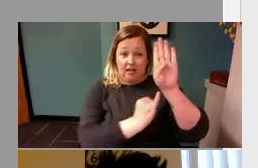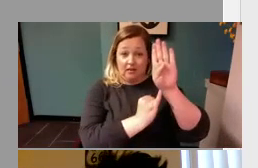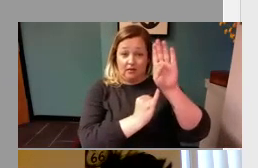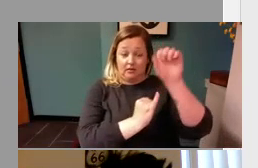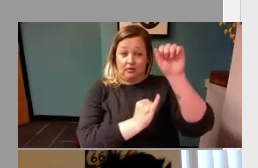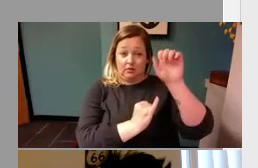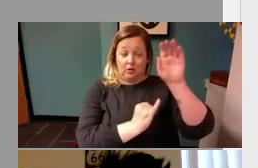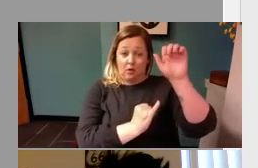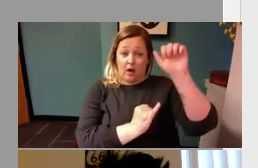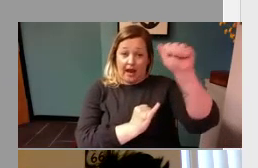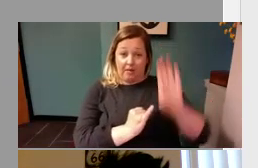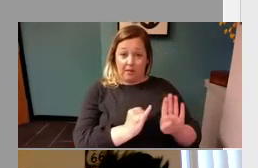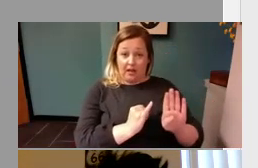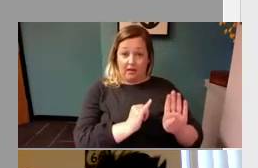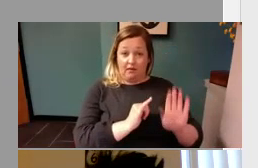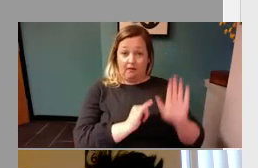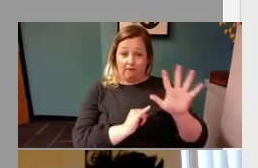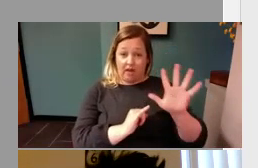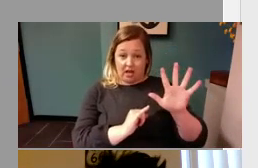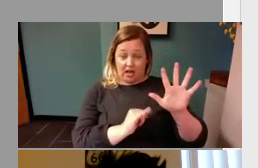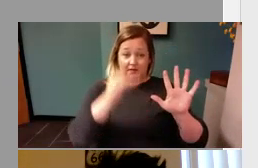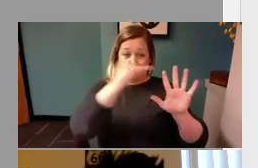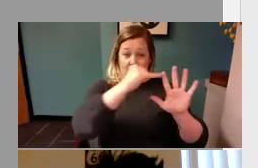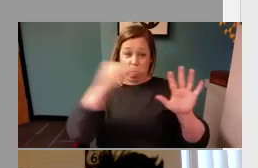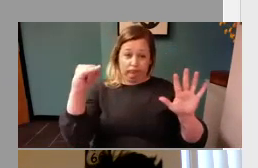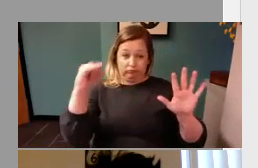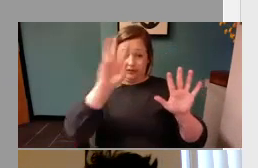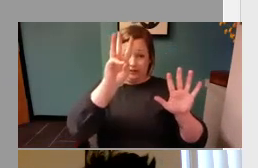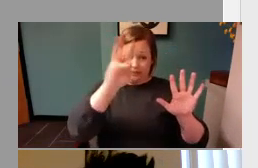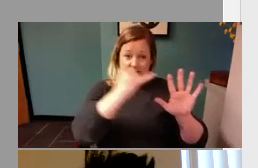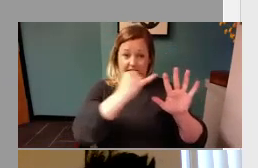have 4. We pick the edge with the minimum most cost, that is 4, and we now have the